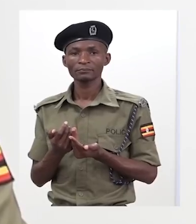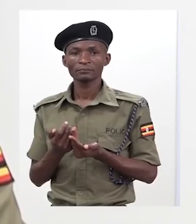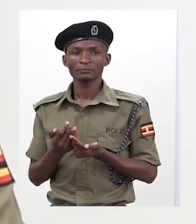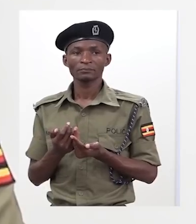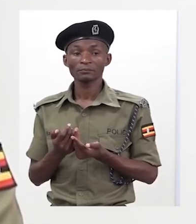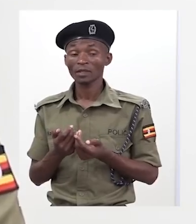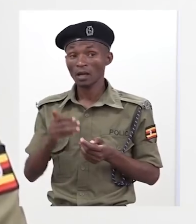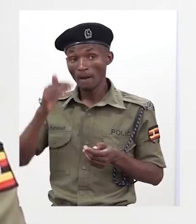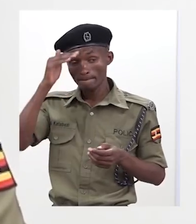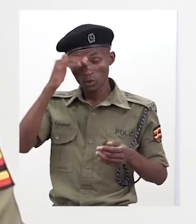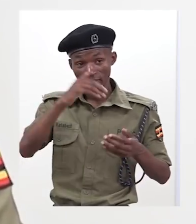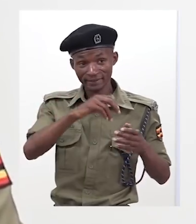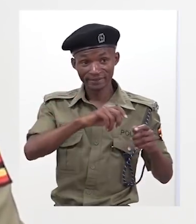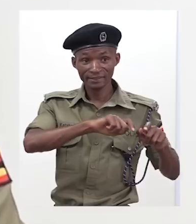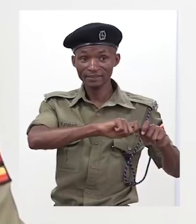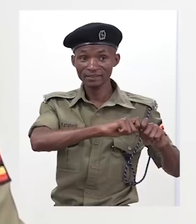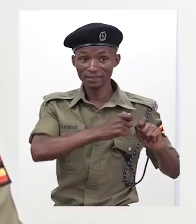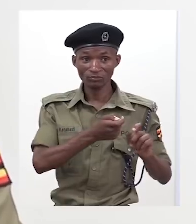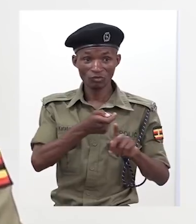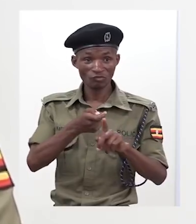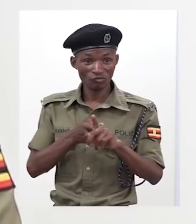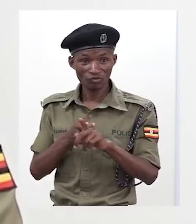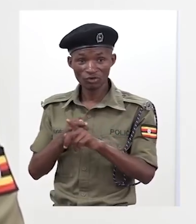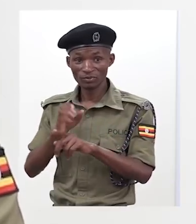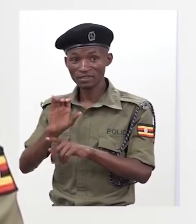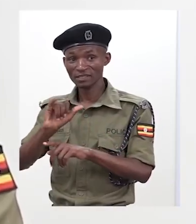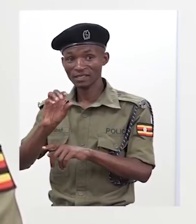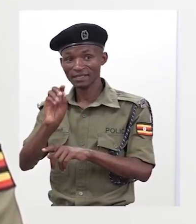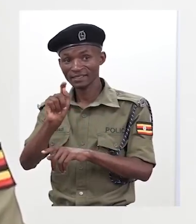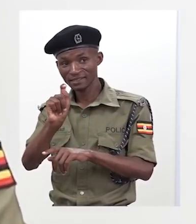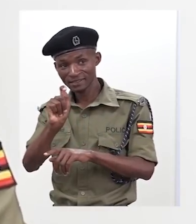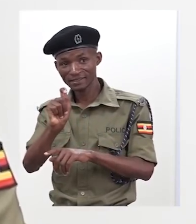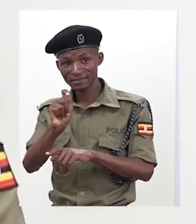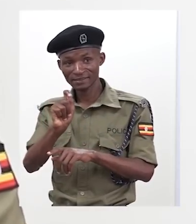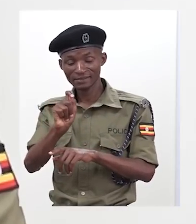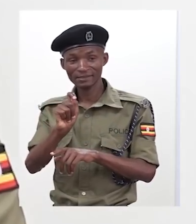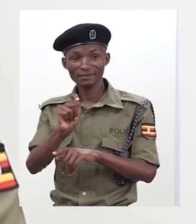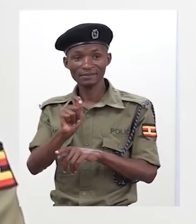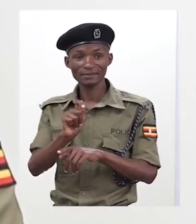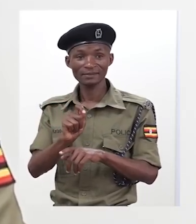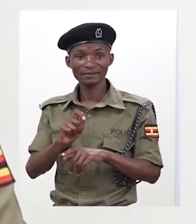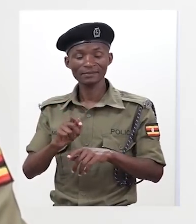Our task team from CID Kampala Metropolitan is